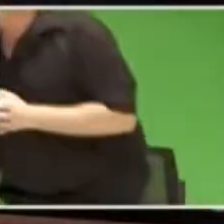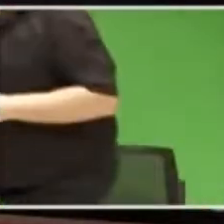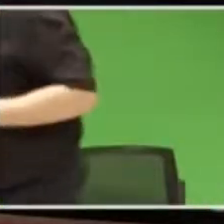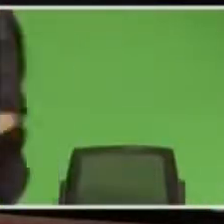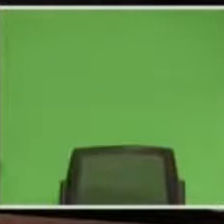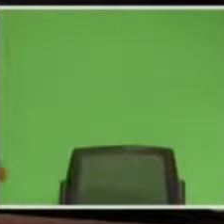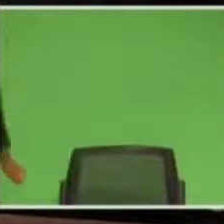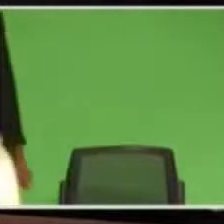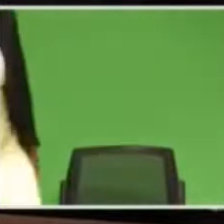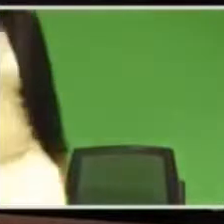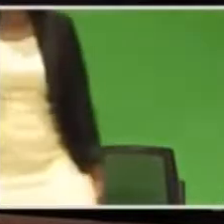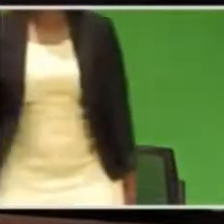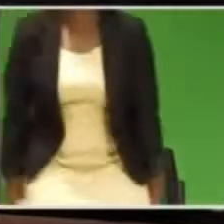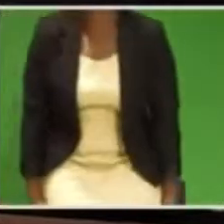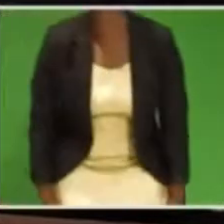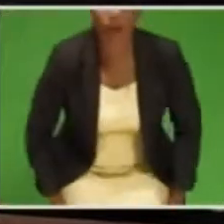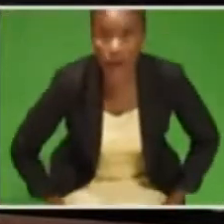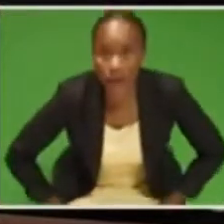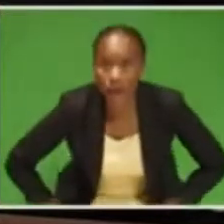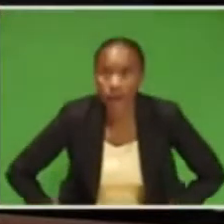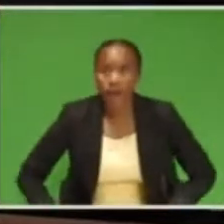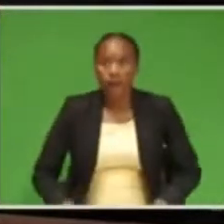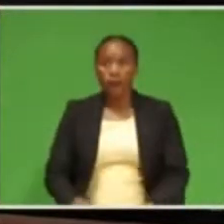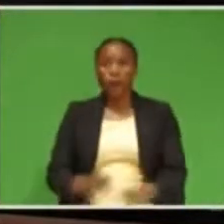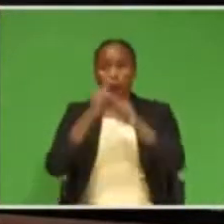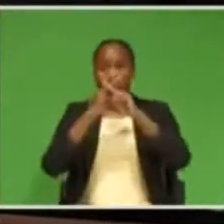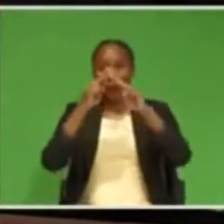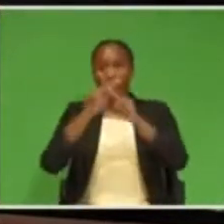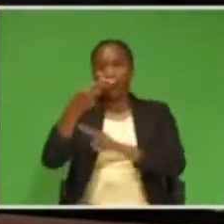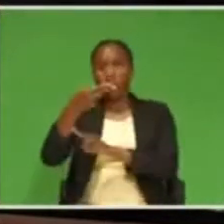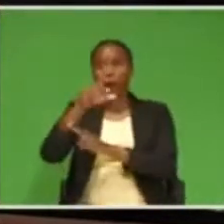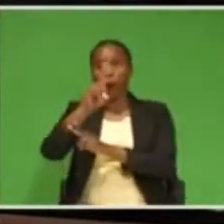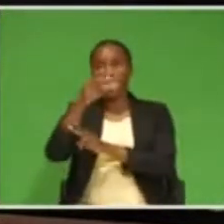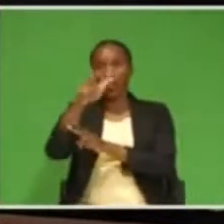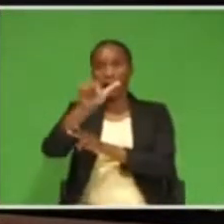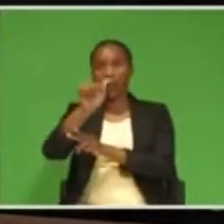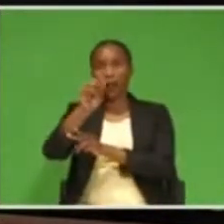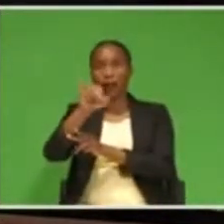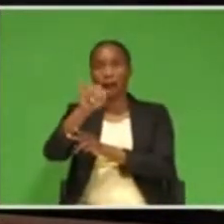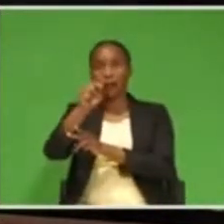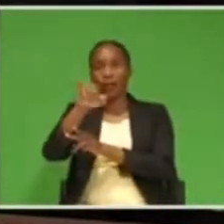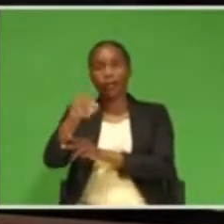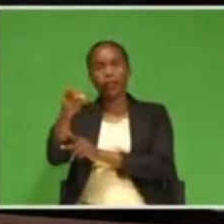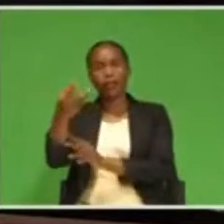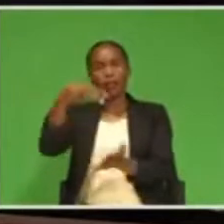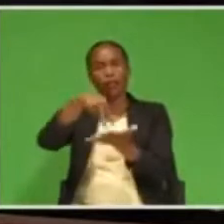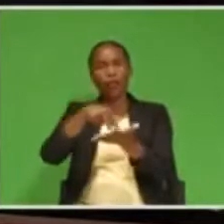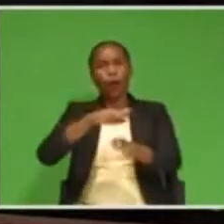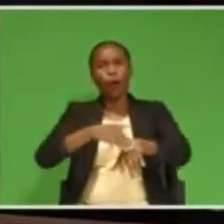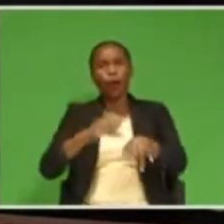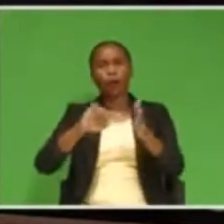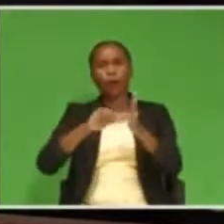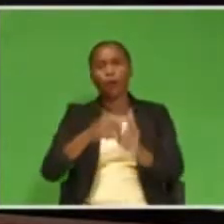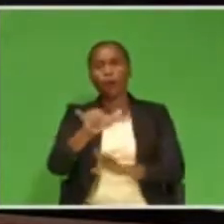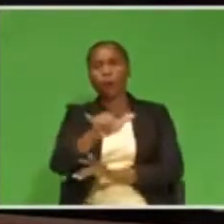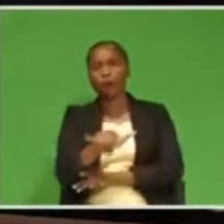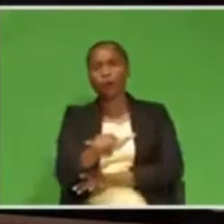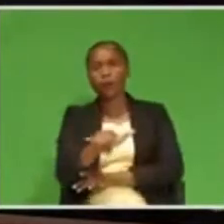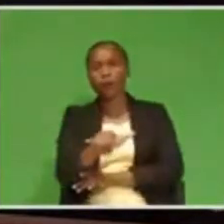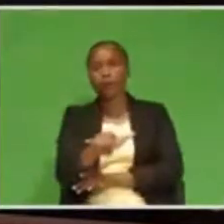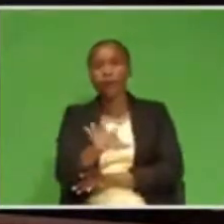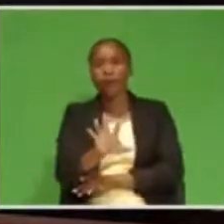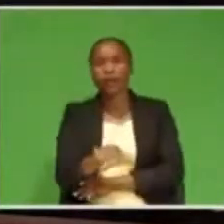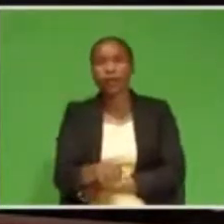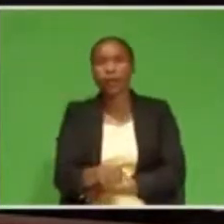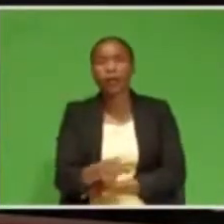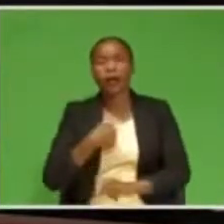Did I recognize him? Honorable Dlamini, yes? On what point are you raising? Are you rising?